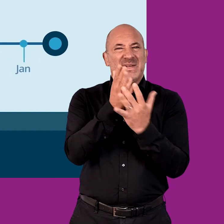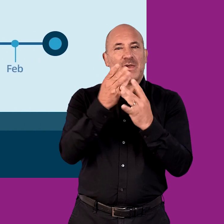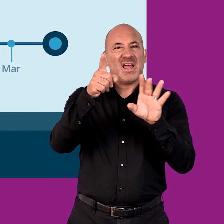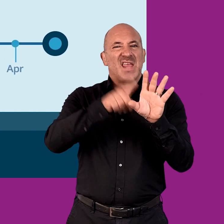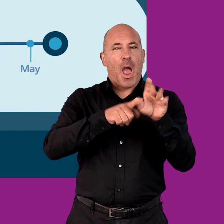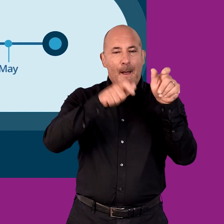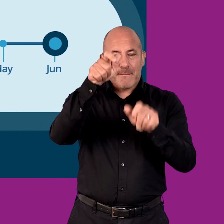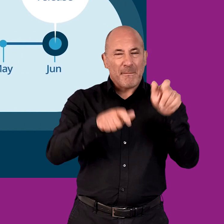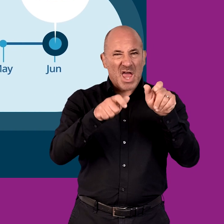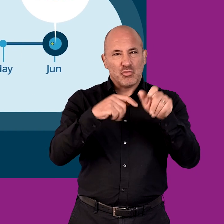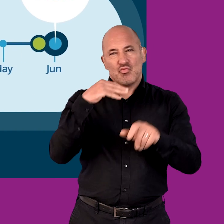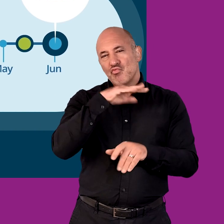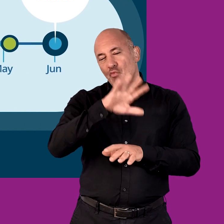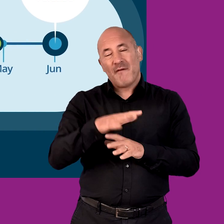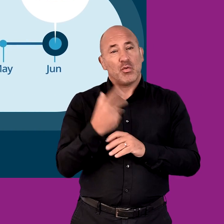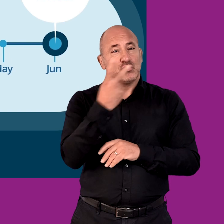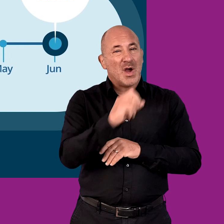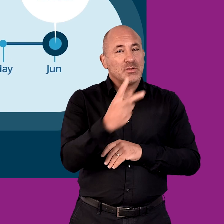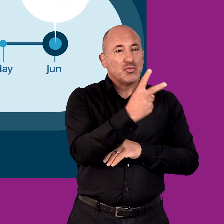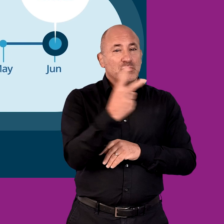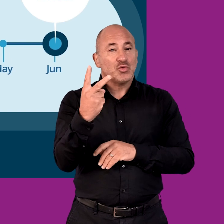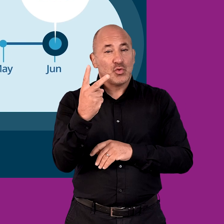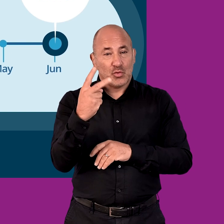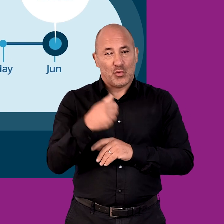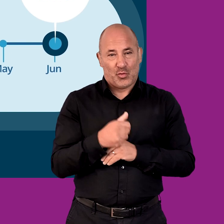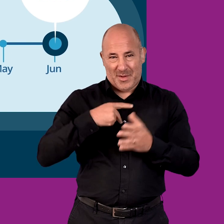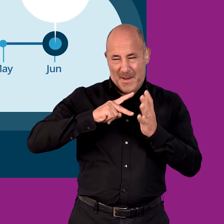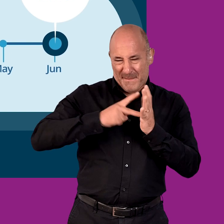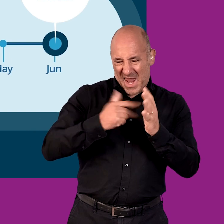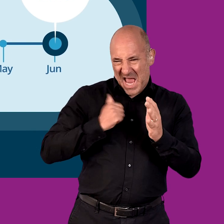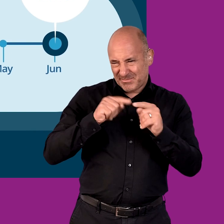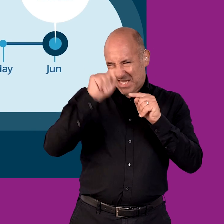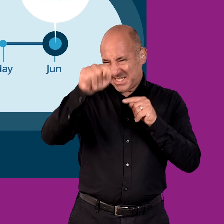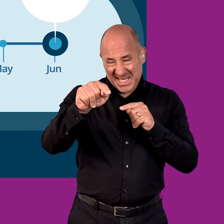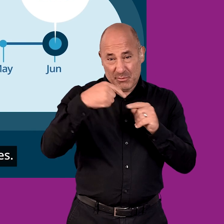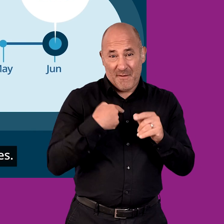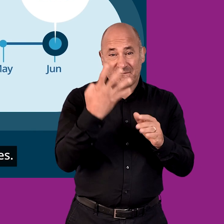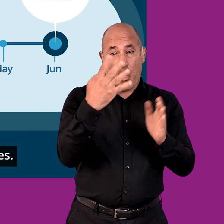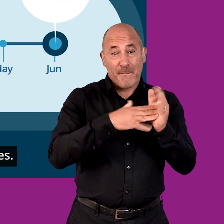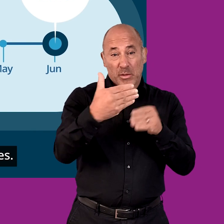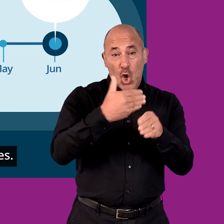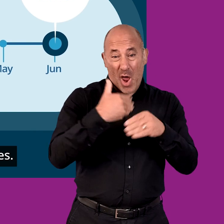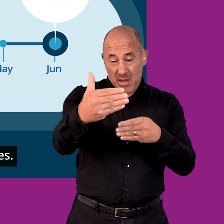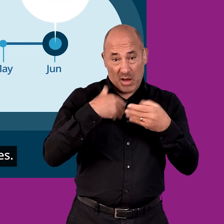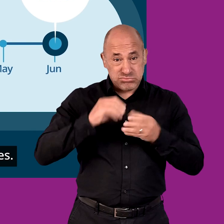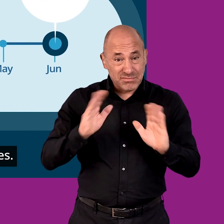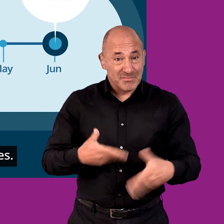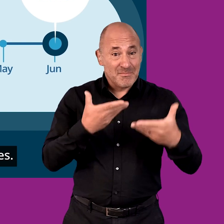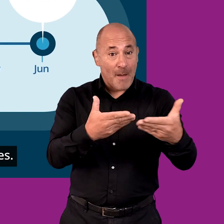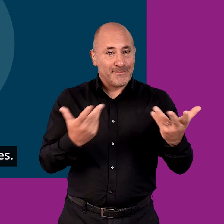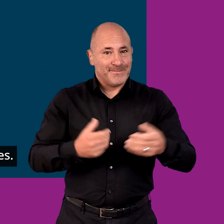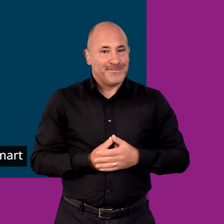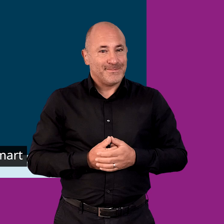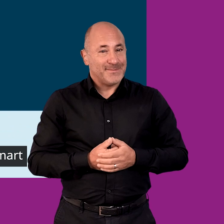example, we were able to produce mid-year population estimates for 2022, 4 months ahead of the planned official